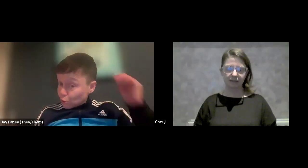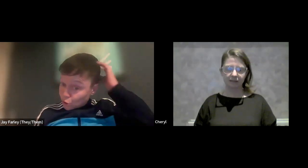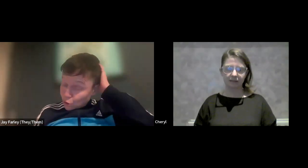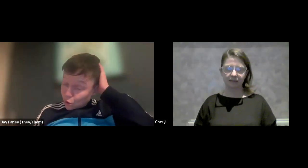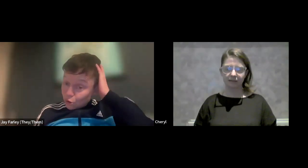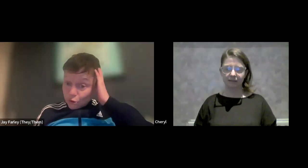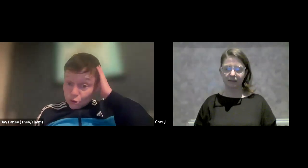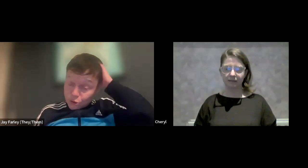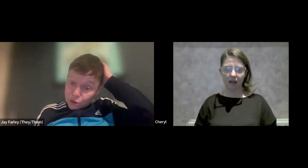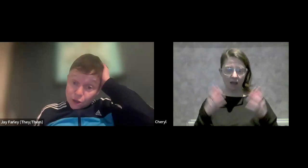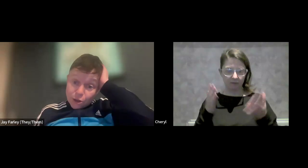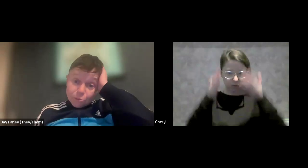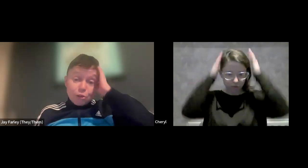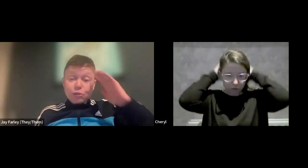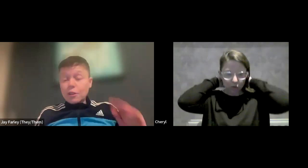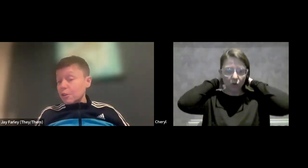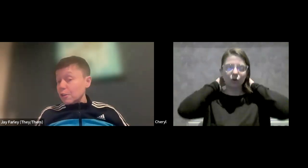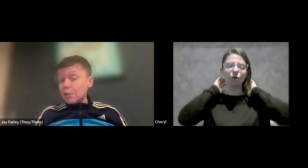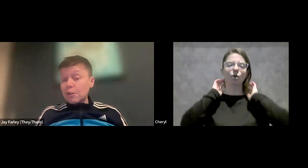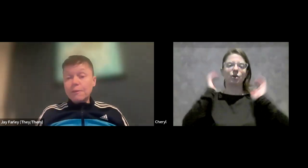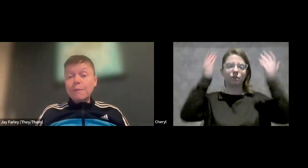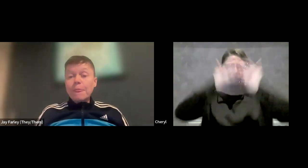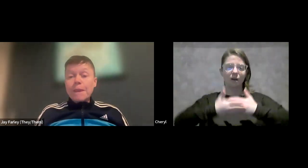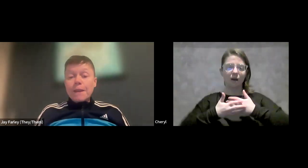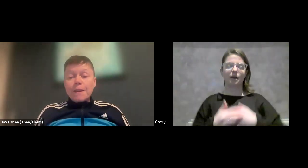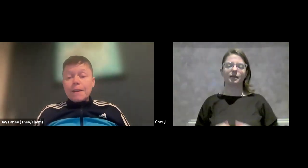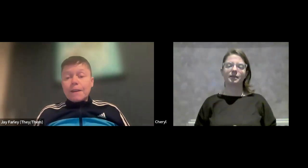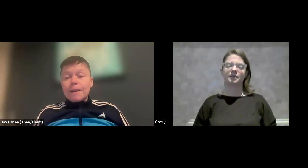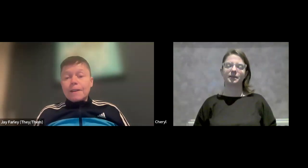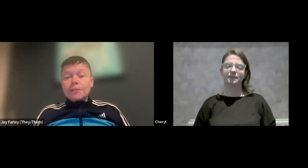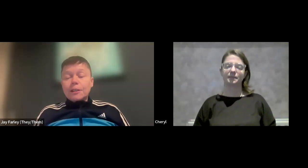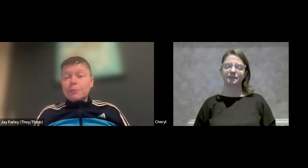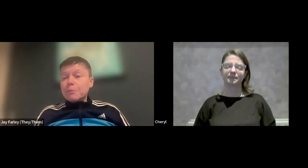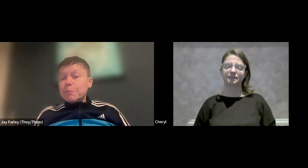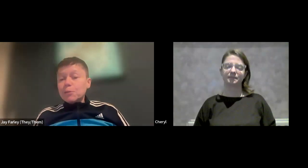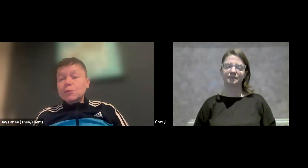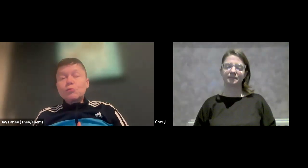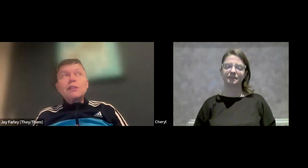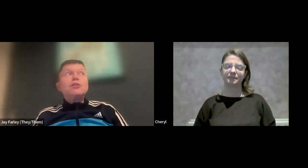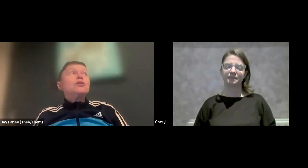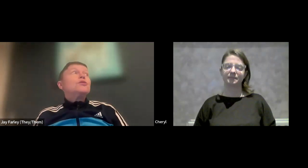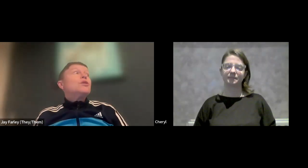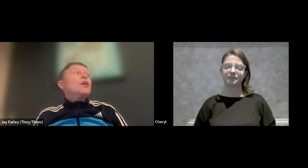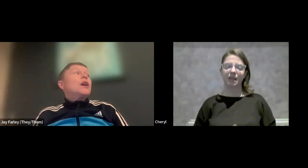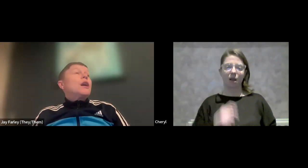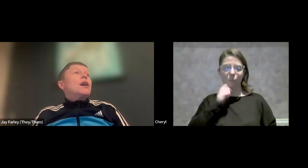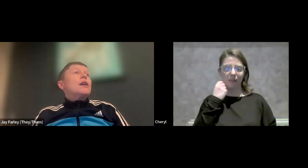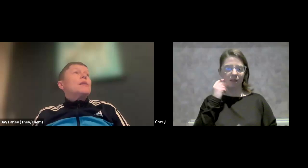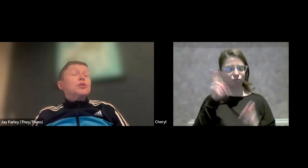I've got short dark hair. And I'm about to read